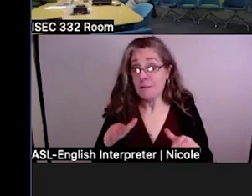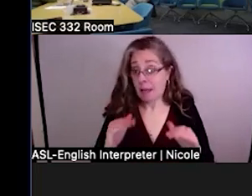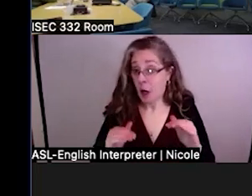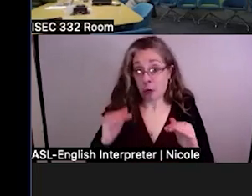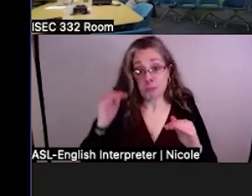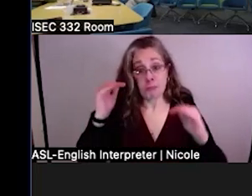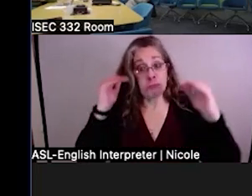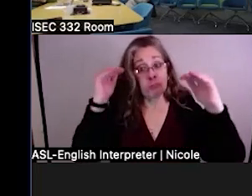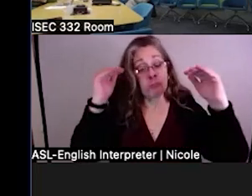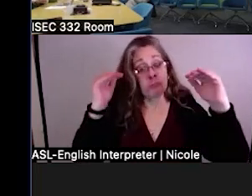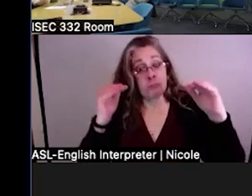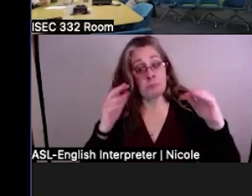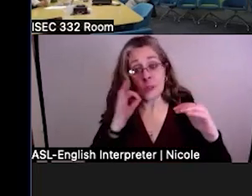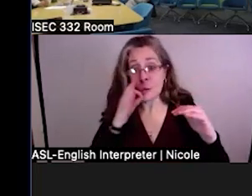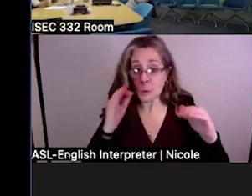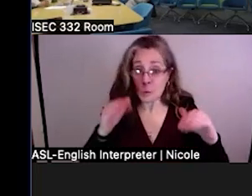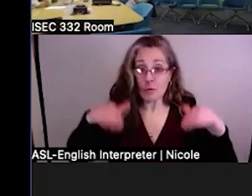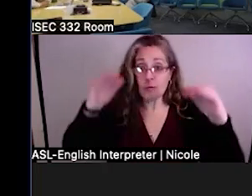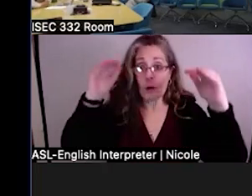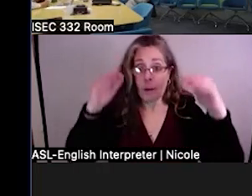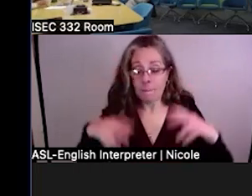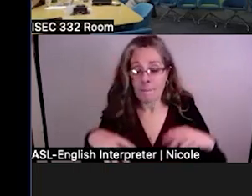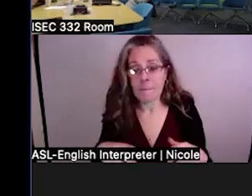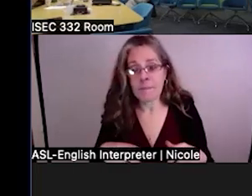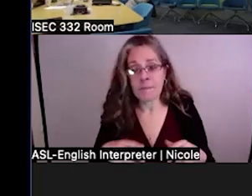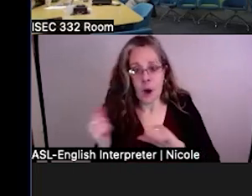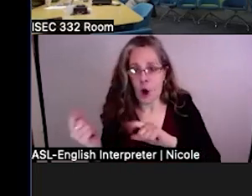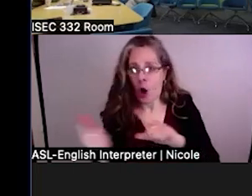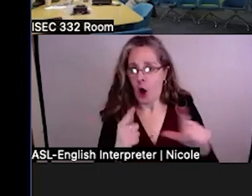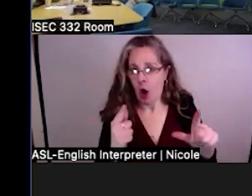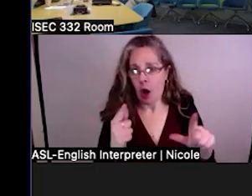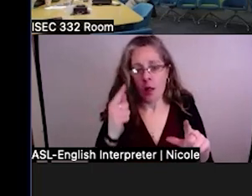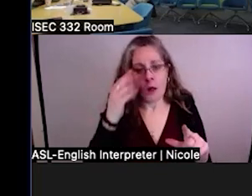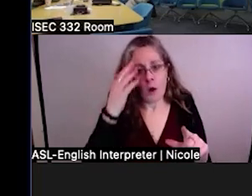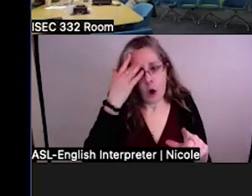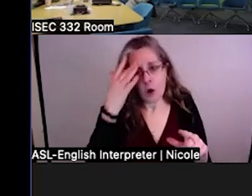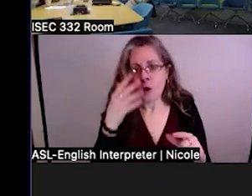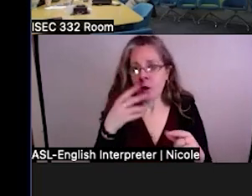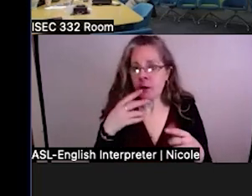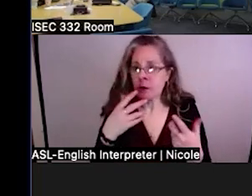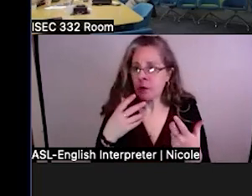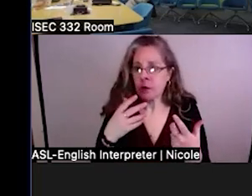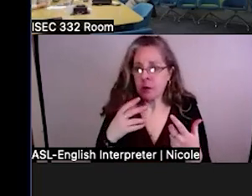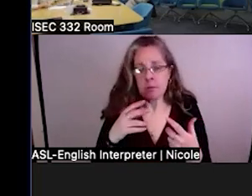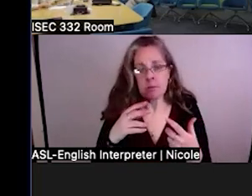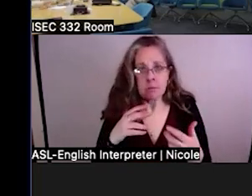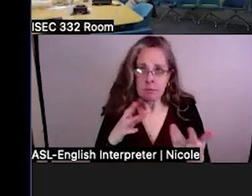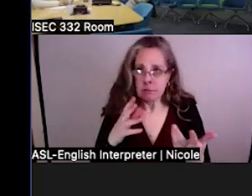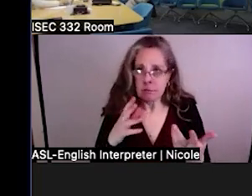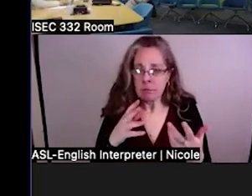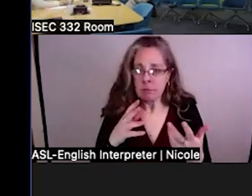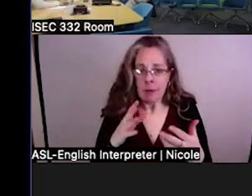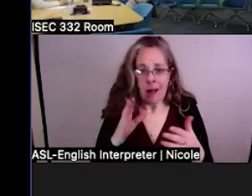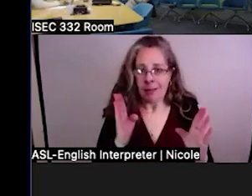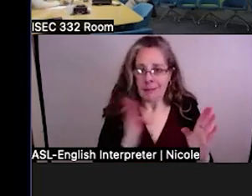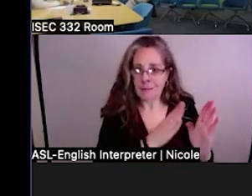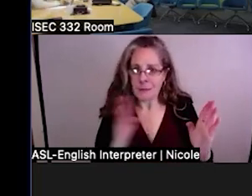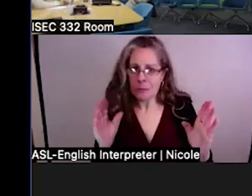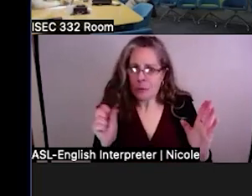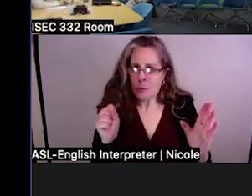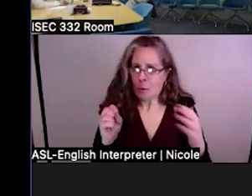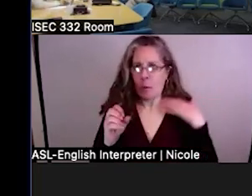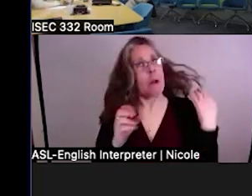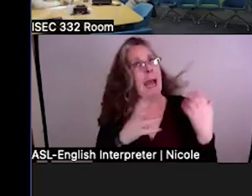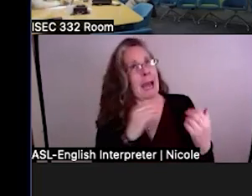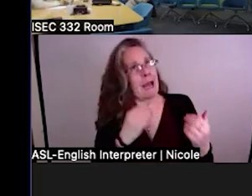and all of them are neurodivergent, and one has ADHD and is autistic. And now I've learned that my husband has a lot